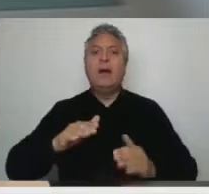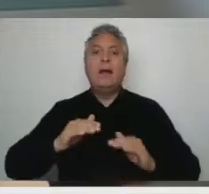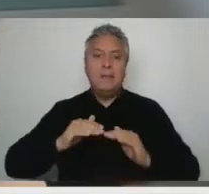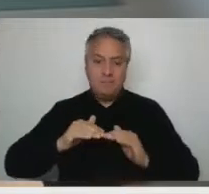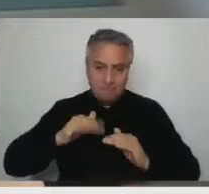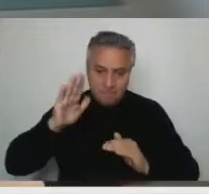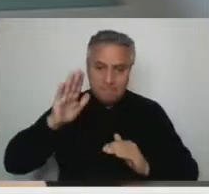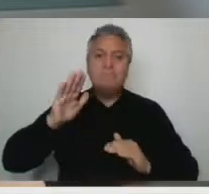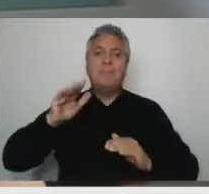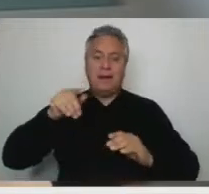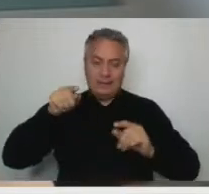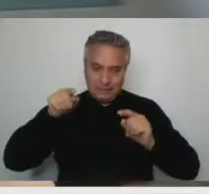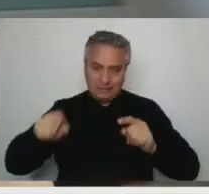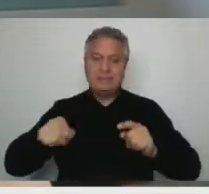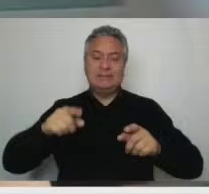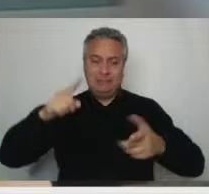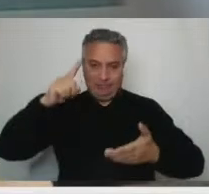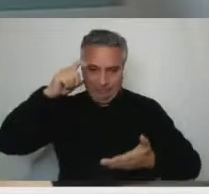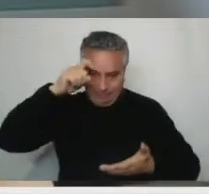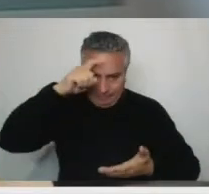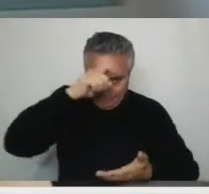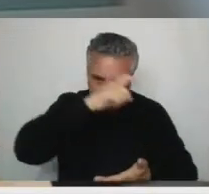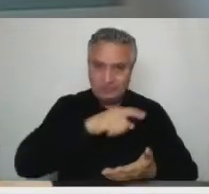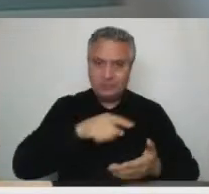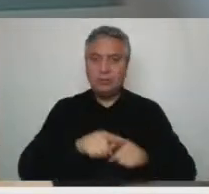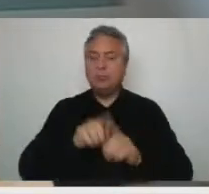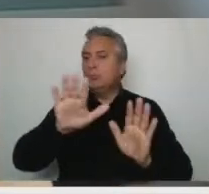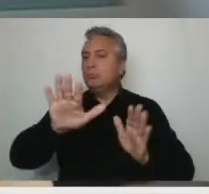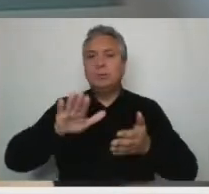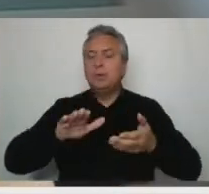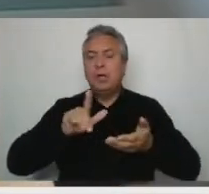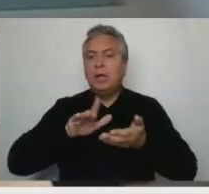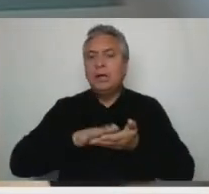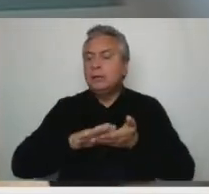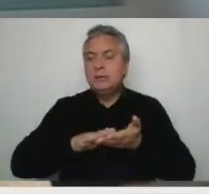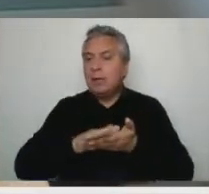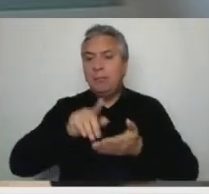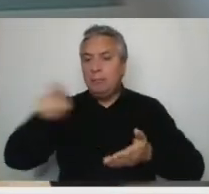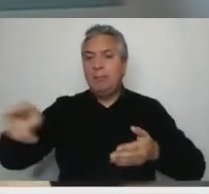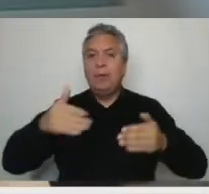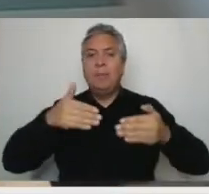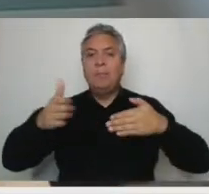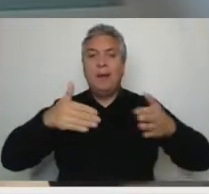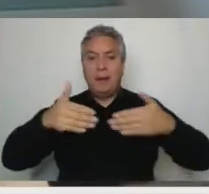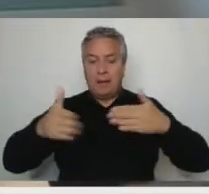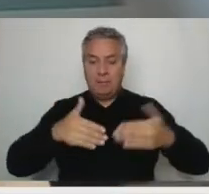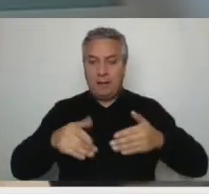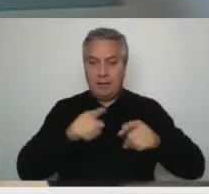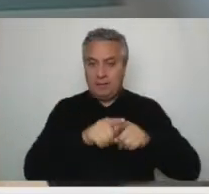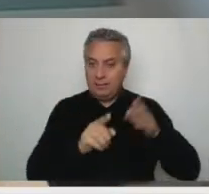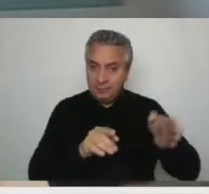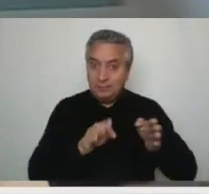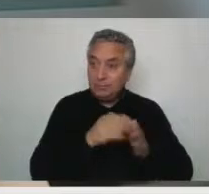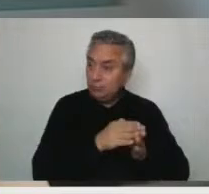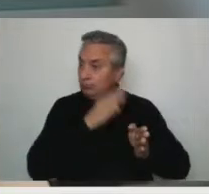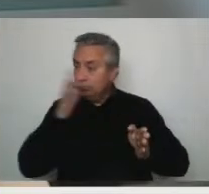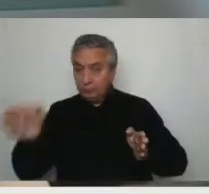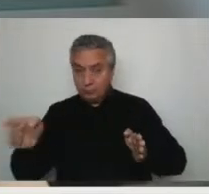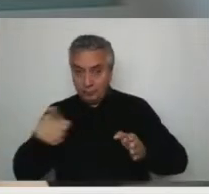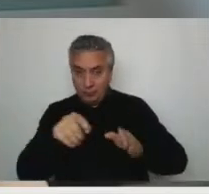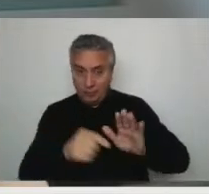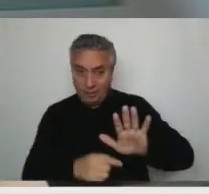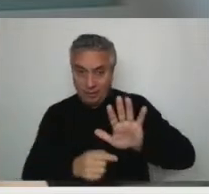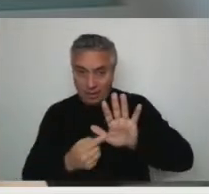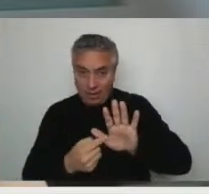Panama, 1 in 5 households in the UK, 1 in 5 households with children are